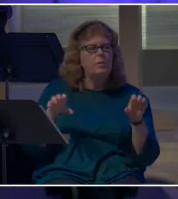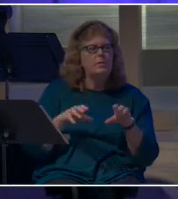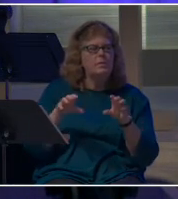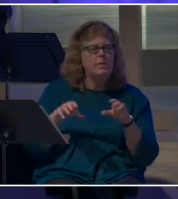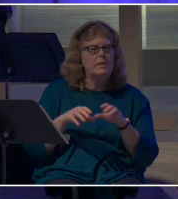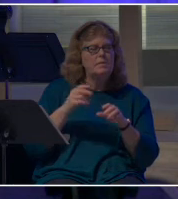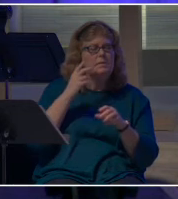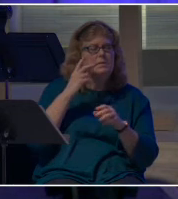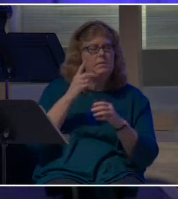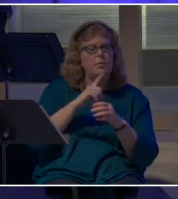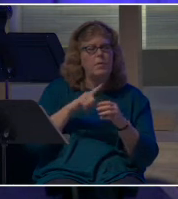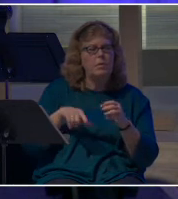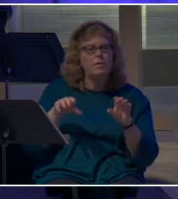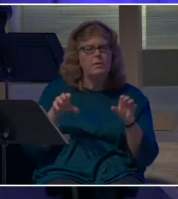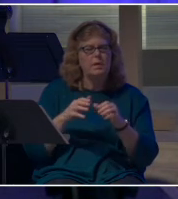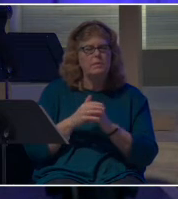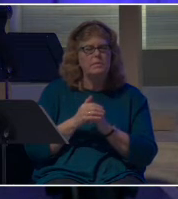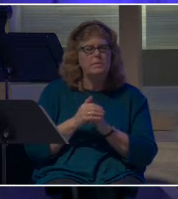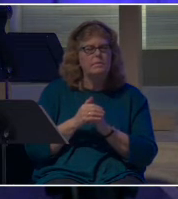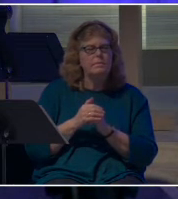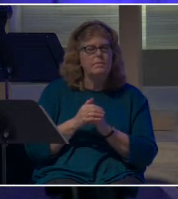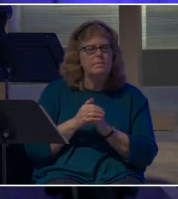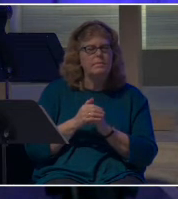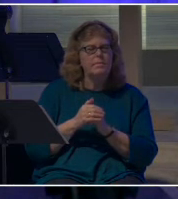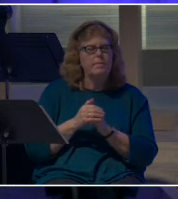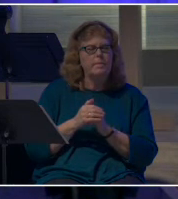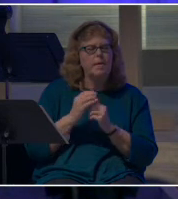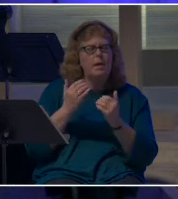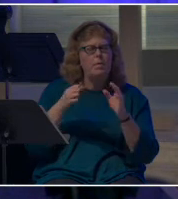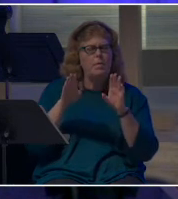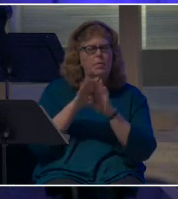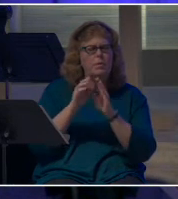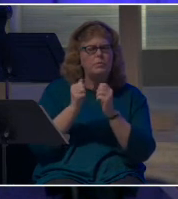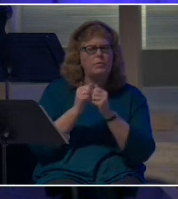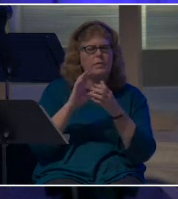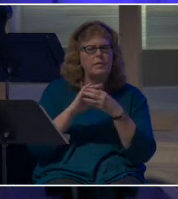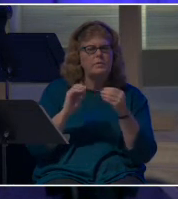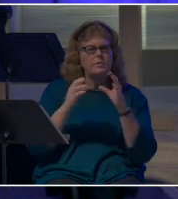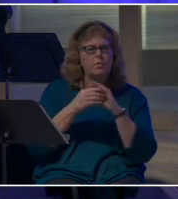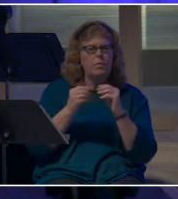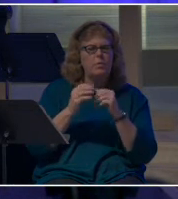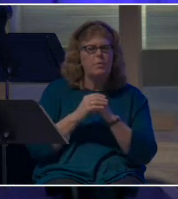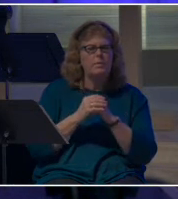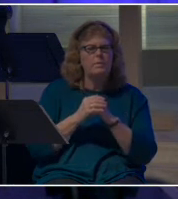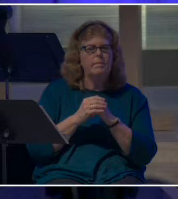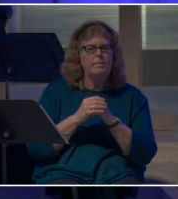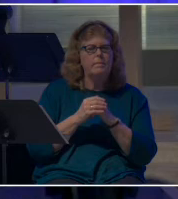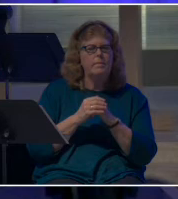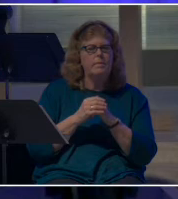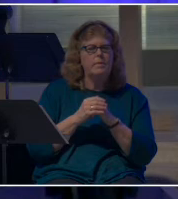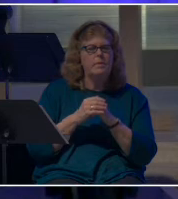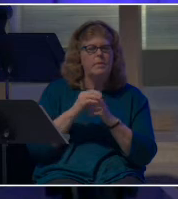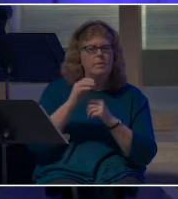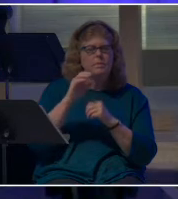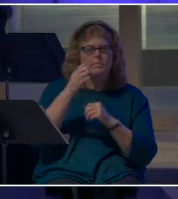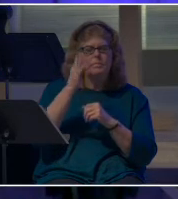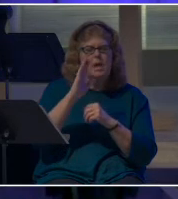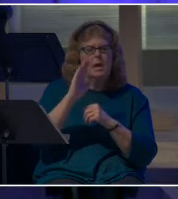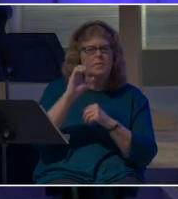And to see what the Lord does. Let me close with the story about the sovereignty of